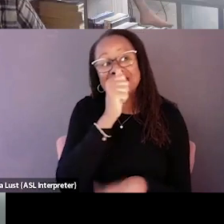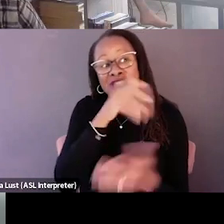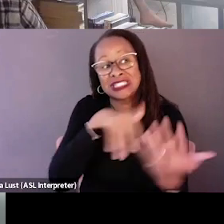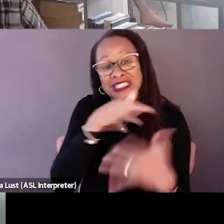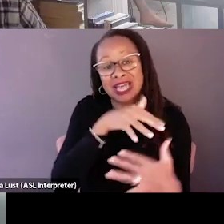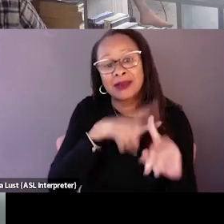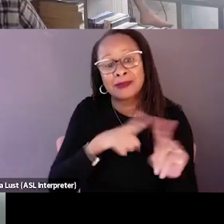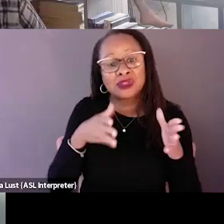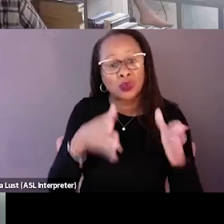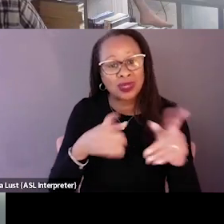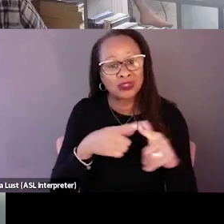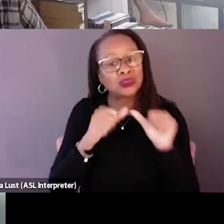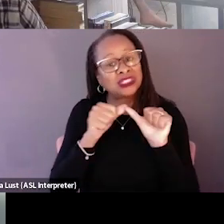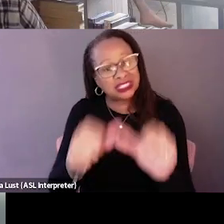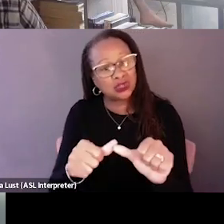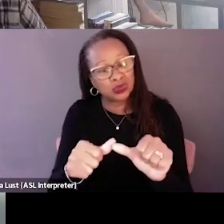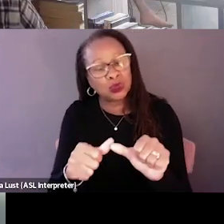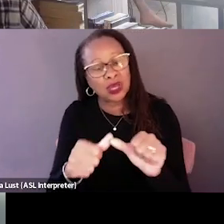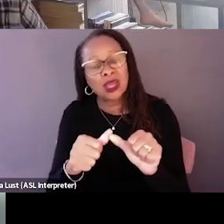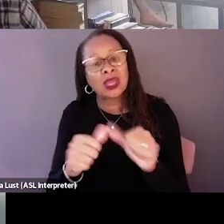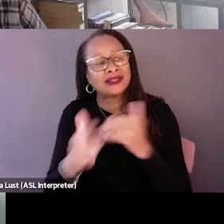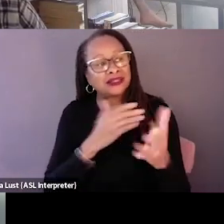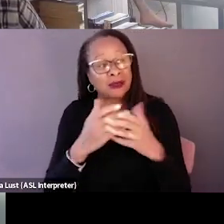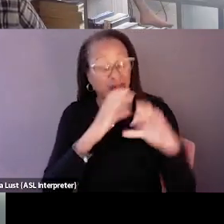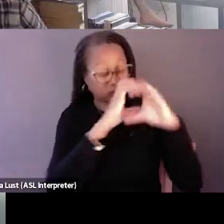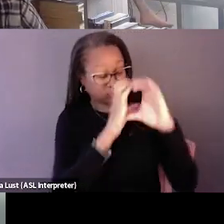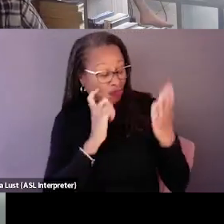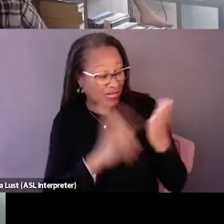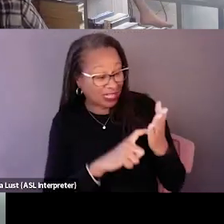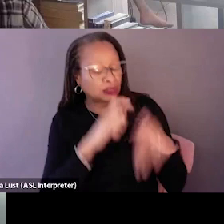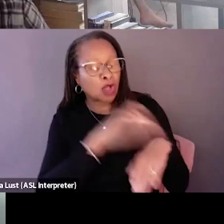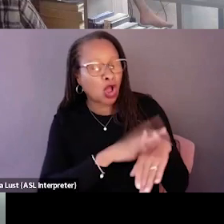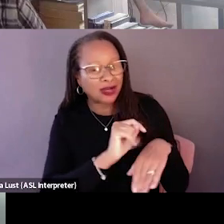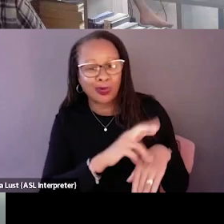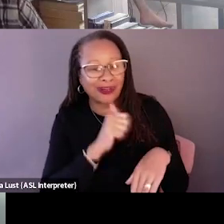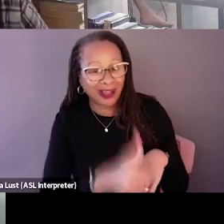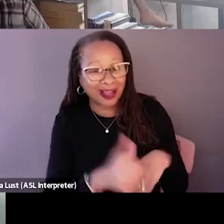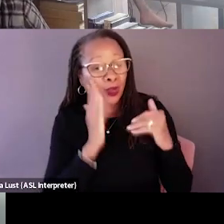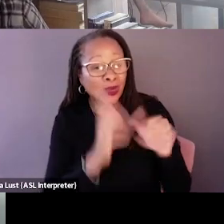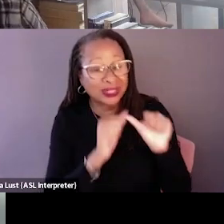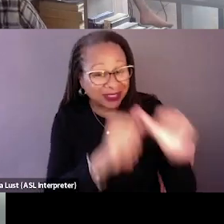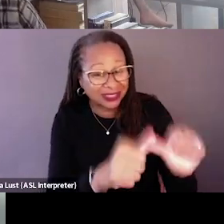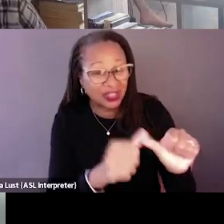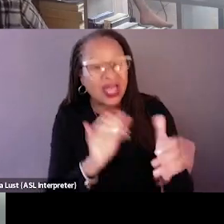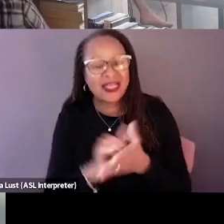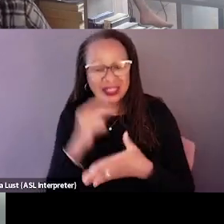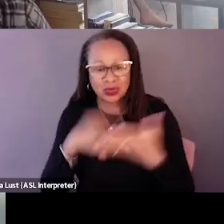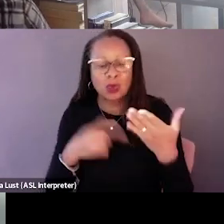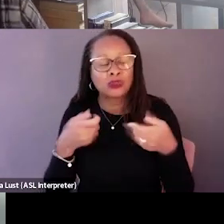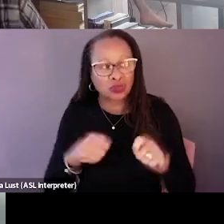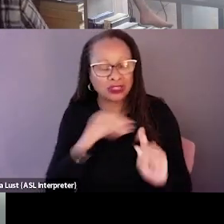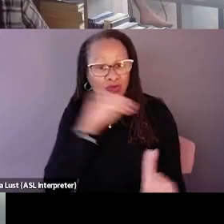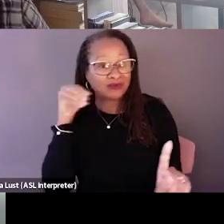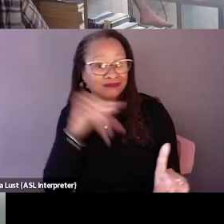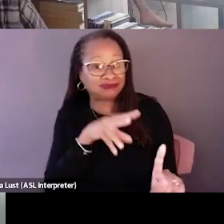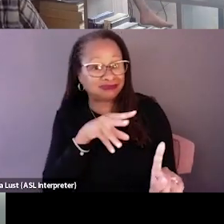a way that it continues, whether the lens of recognition is on it or not. And I think that's what we're trying to highlight. Like,